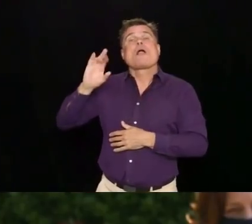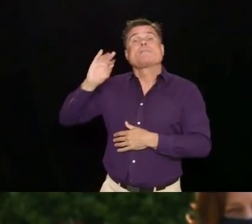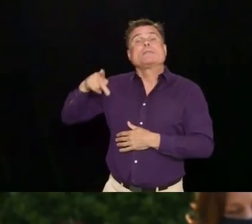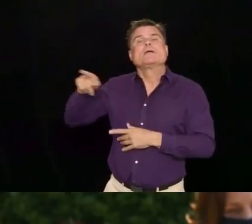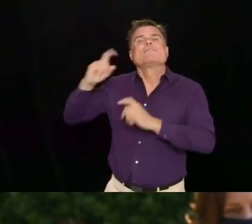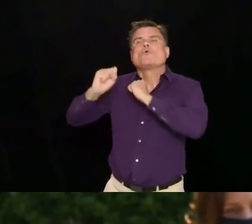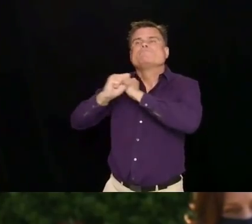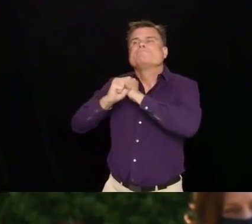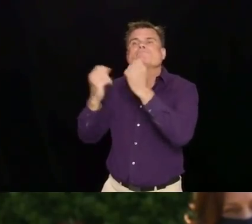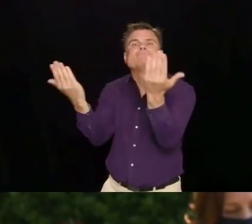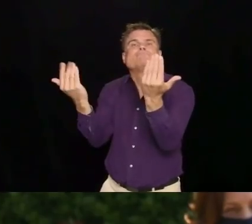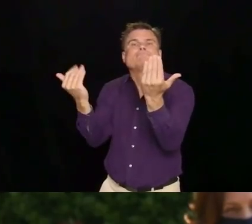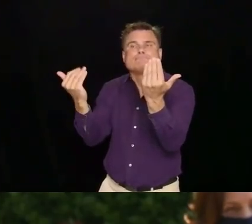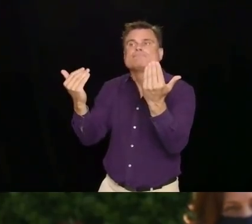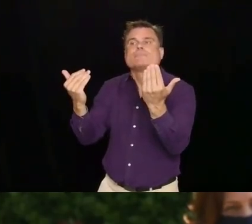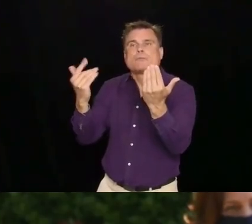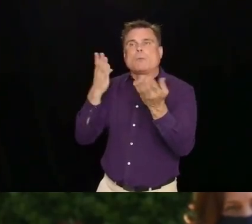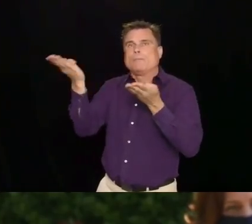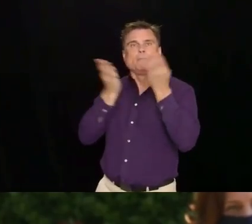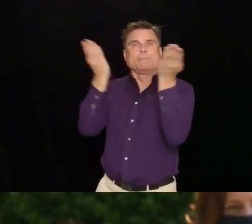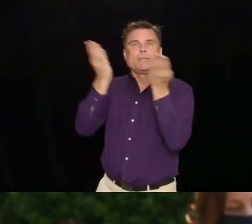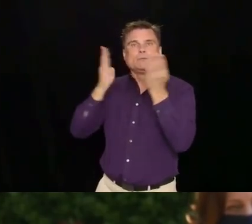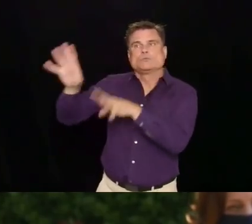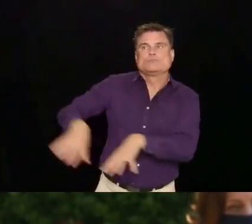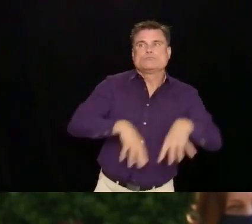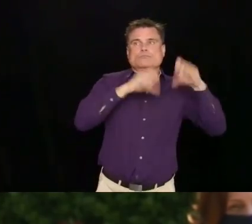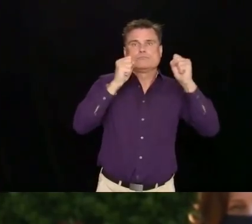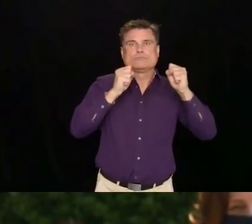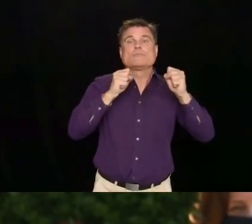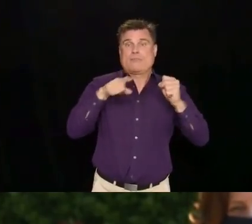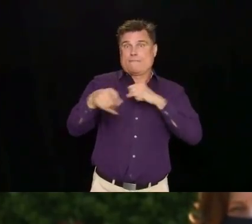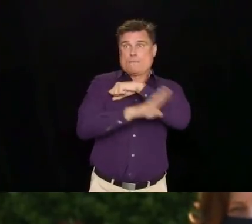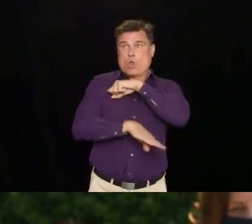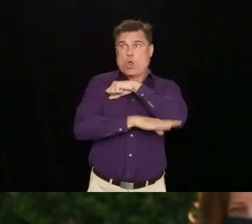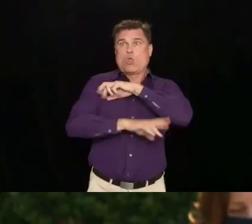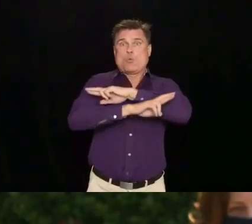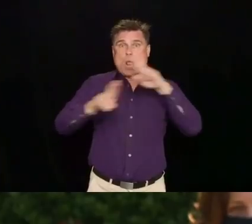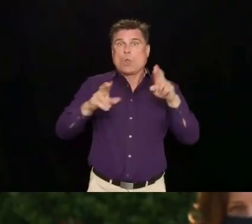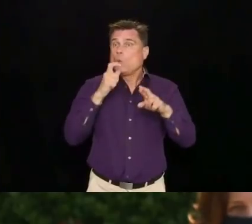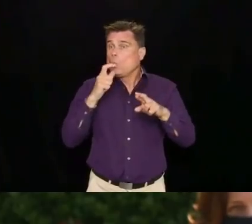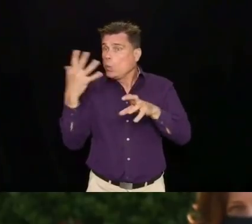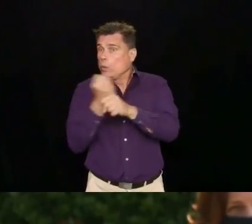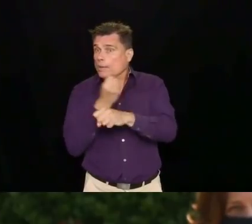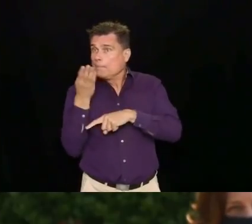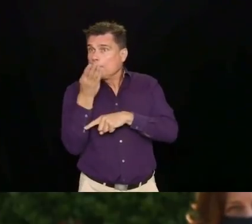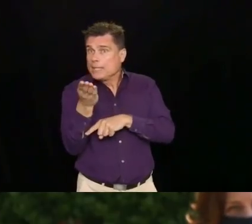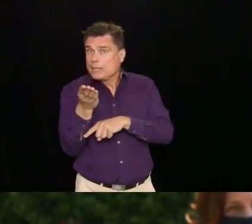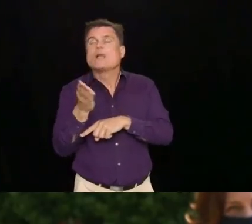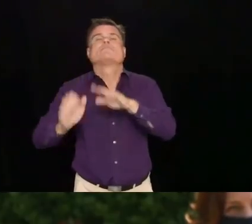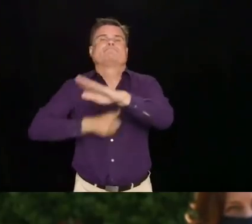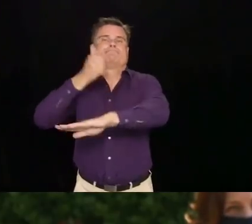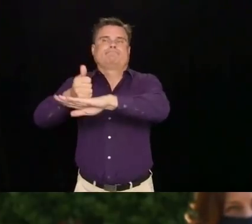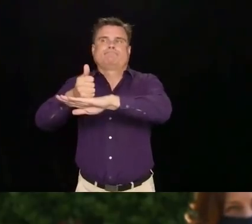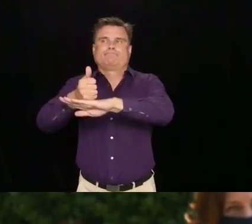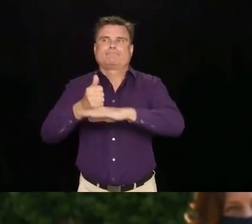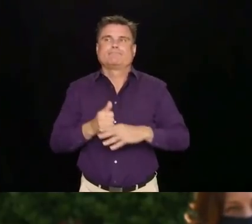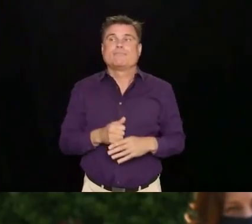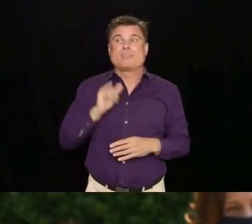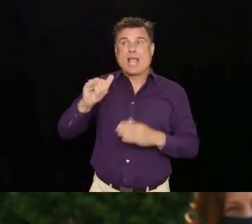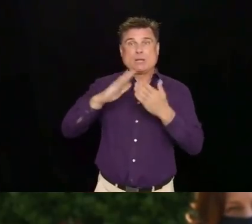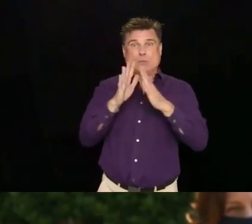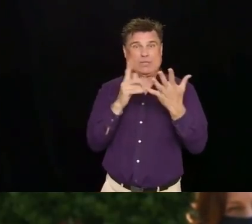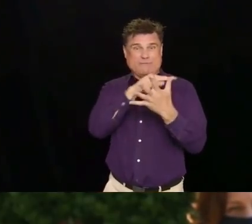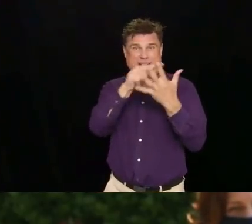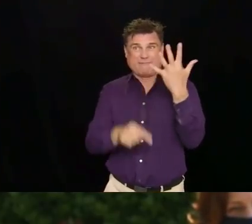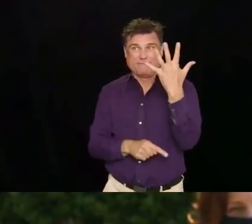in the fall. They'll be assessed in the fall, and announcements on the successful proponents will be made in December. And in all of those